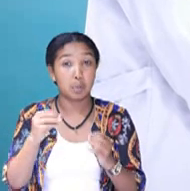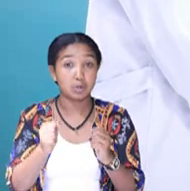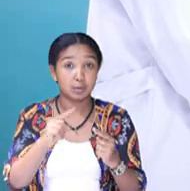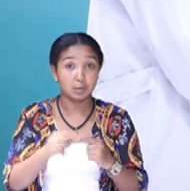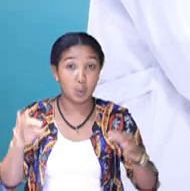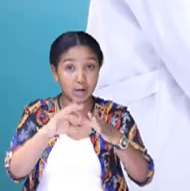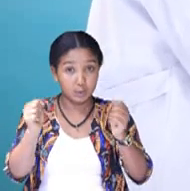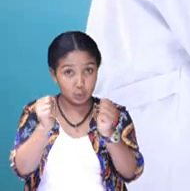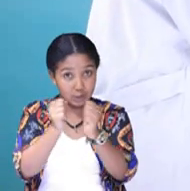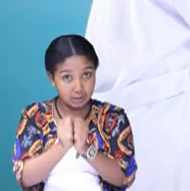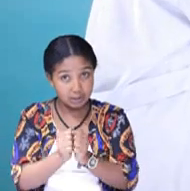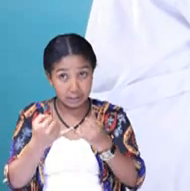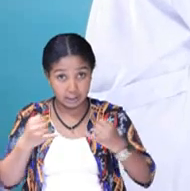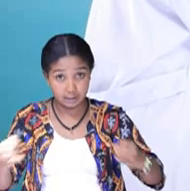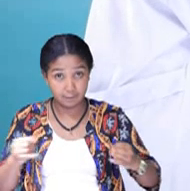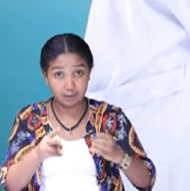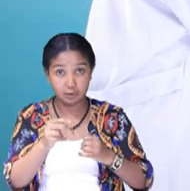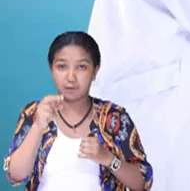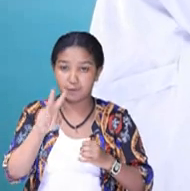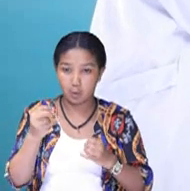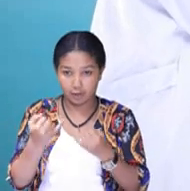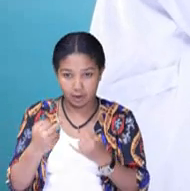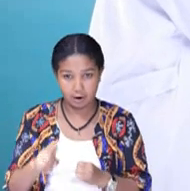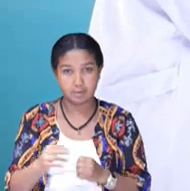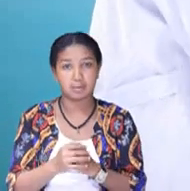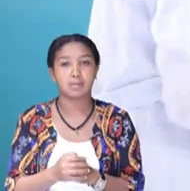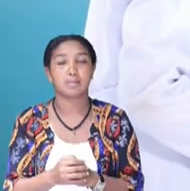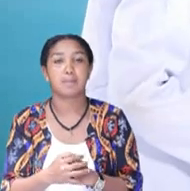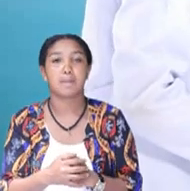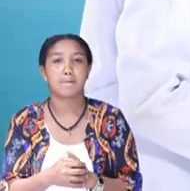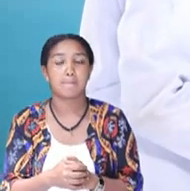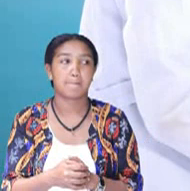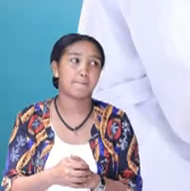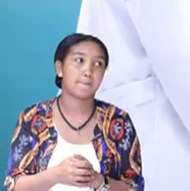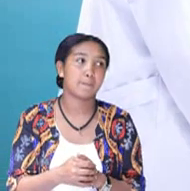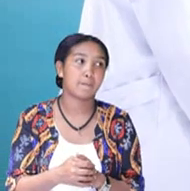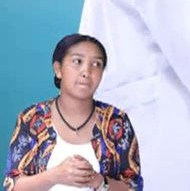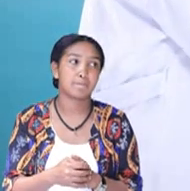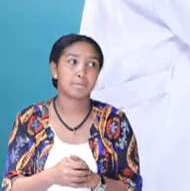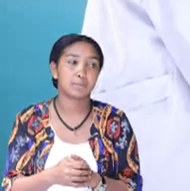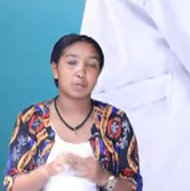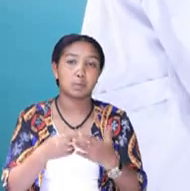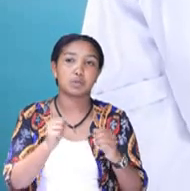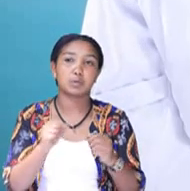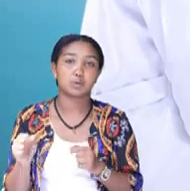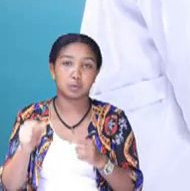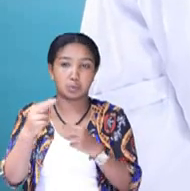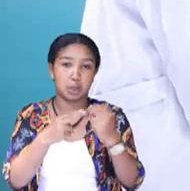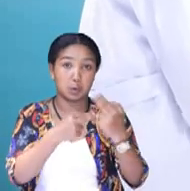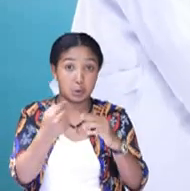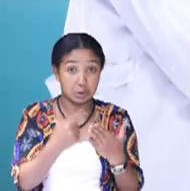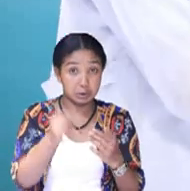possible to correlate with the linear velocity as v over r, tangential velocity over radius r. And it's possible to